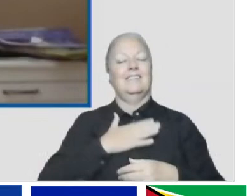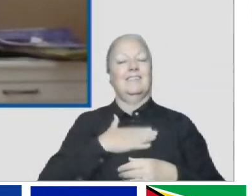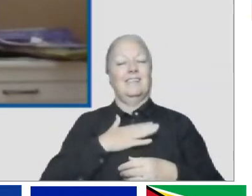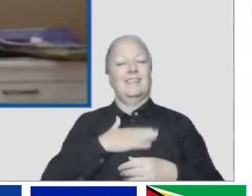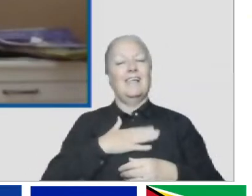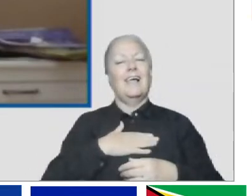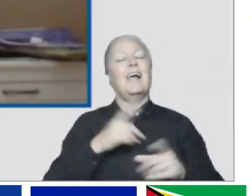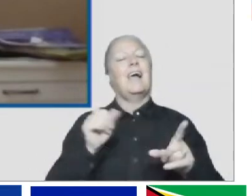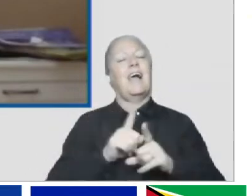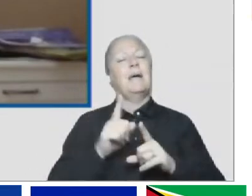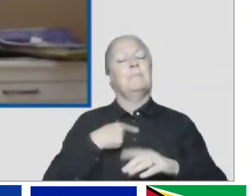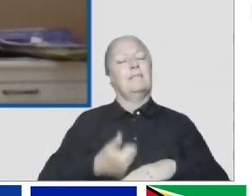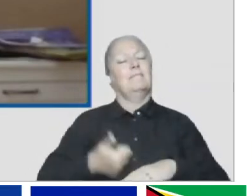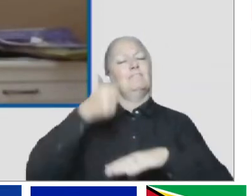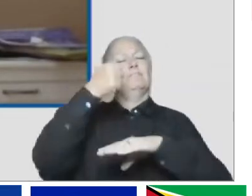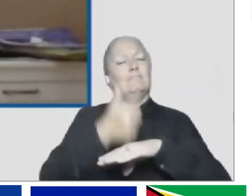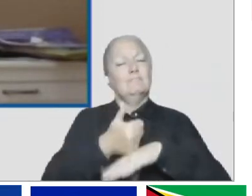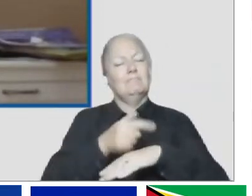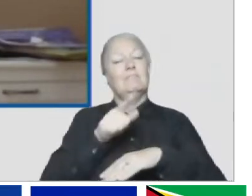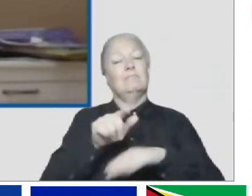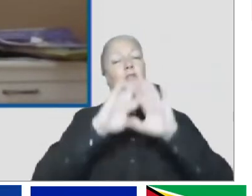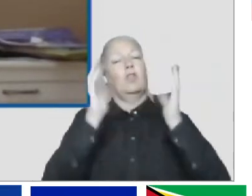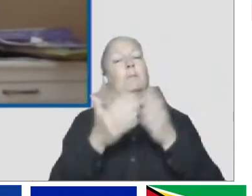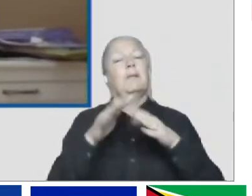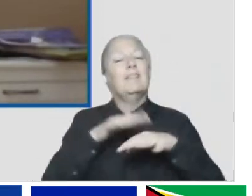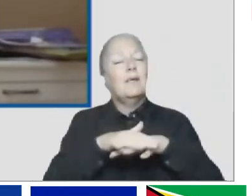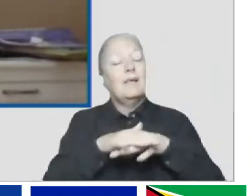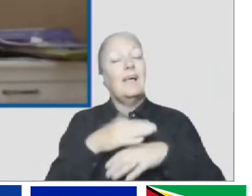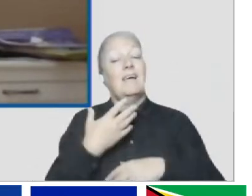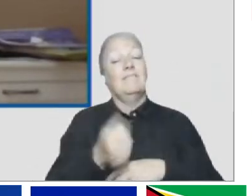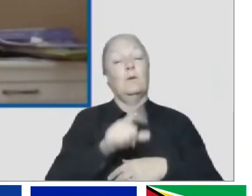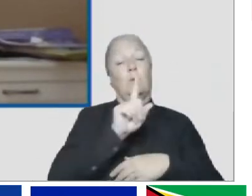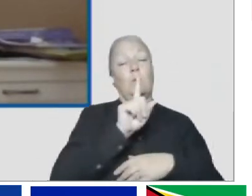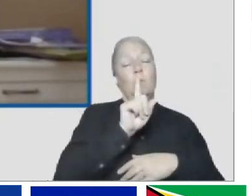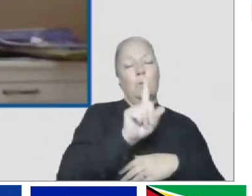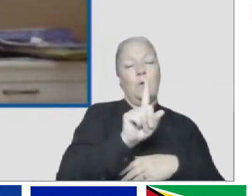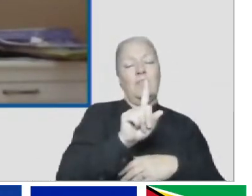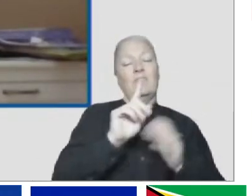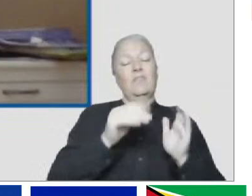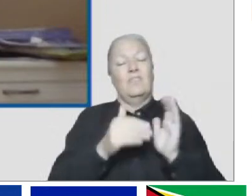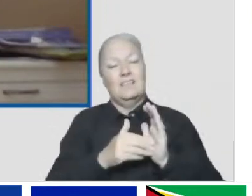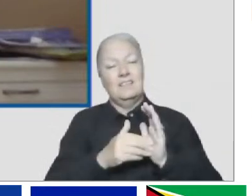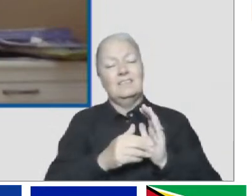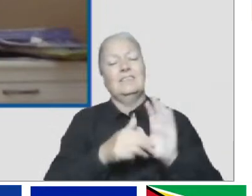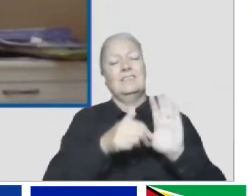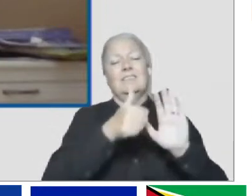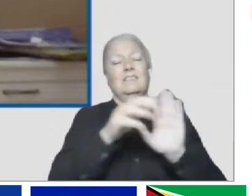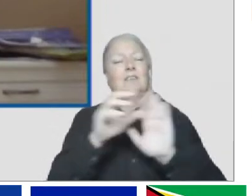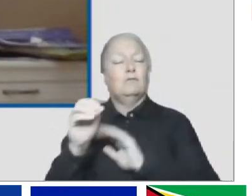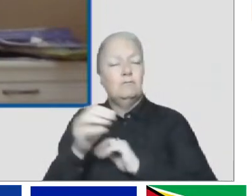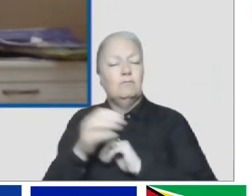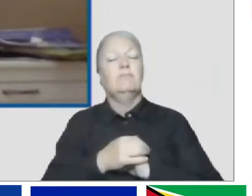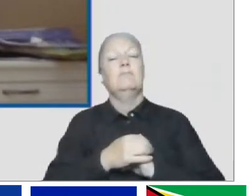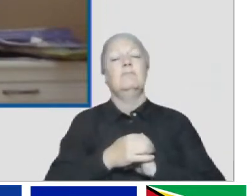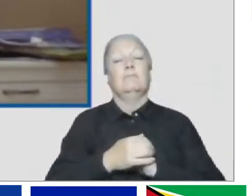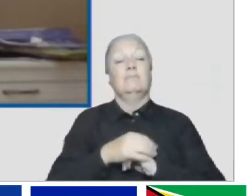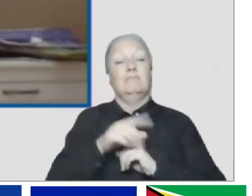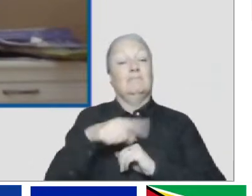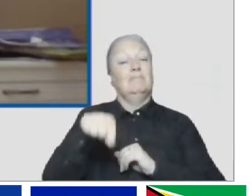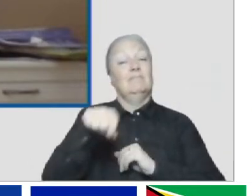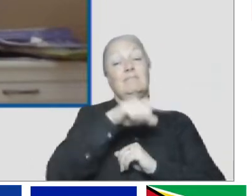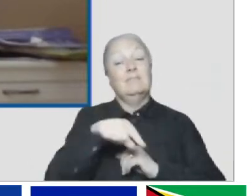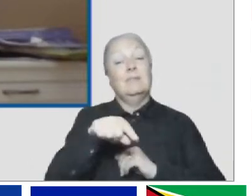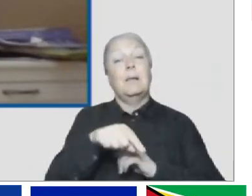of 1,600 plus organizations, and 1/4 of those members come from Latin America, Americas, and the